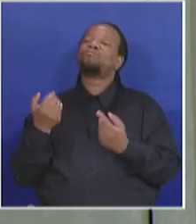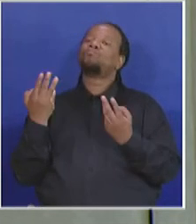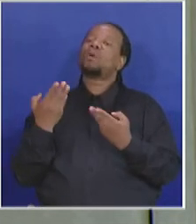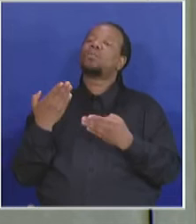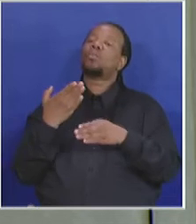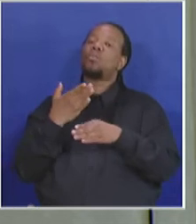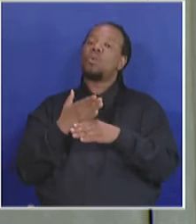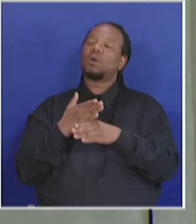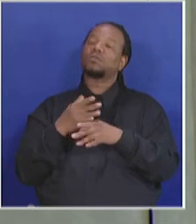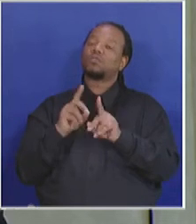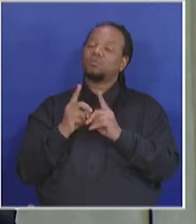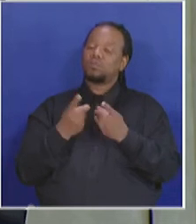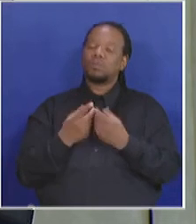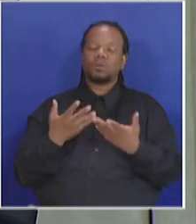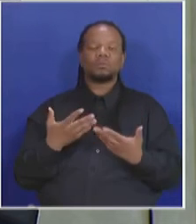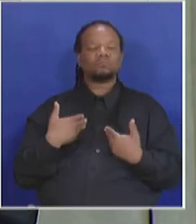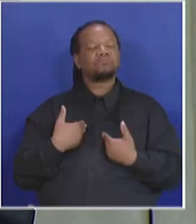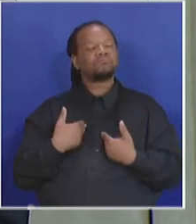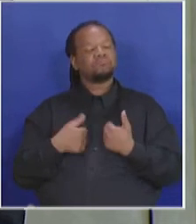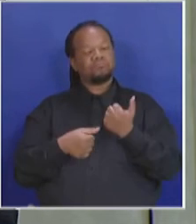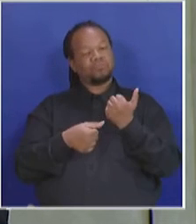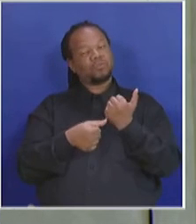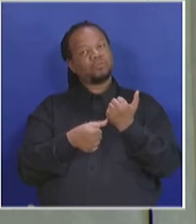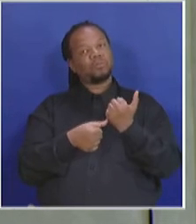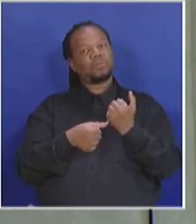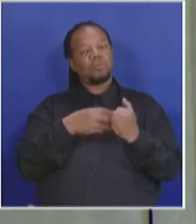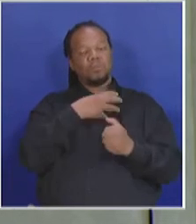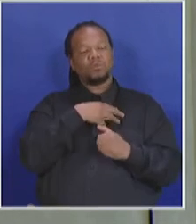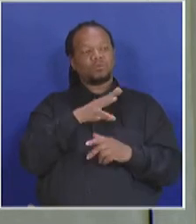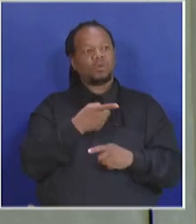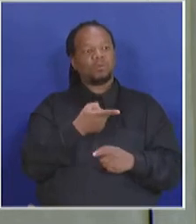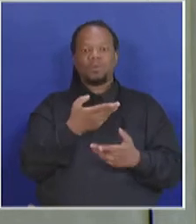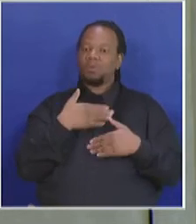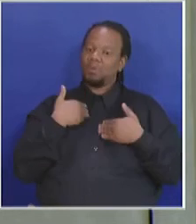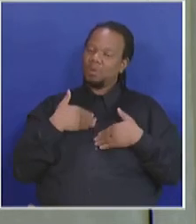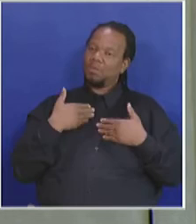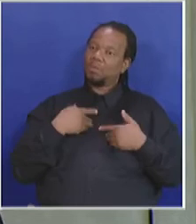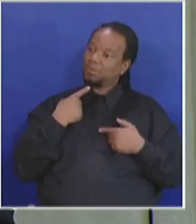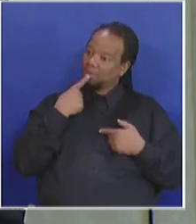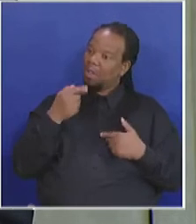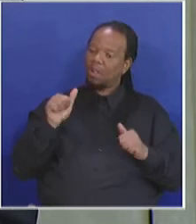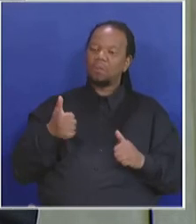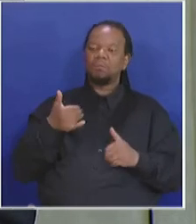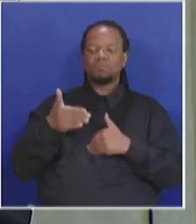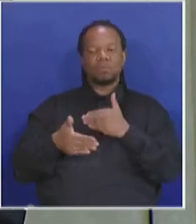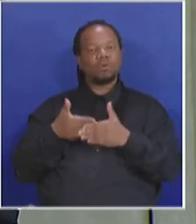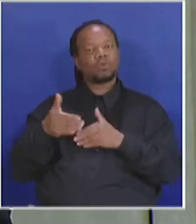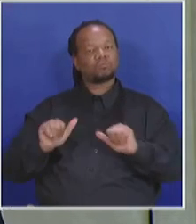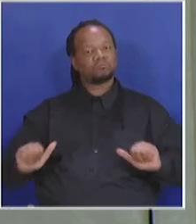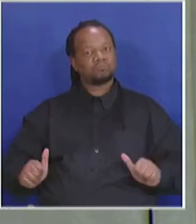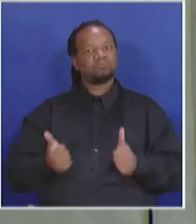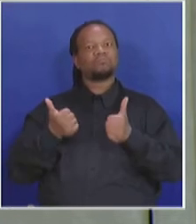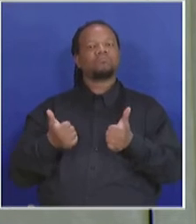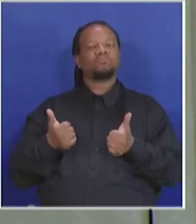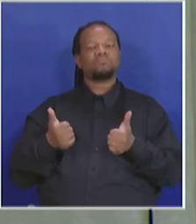pleased today to hear from the Deputy Minister that the project is on course and the good work is going. We as well